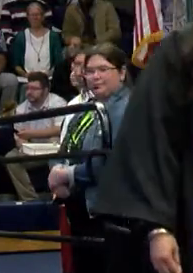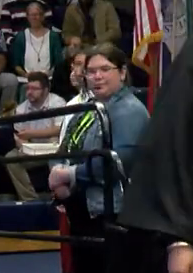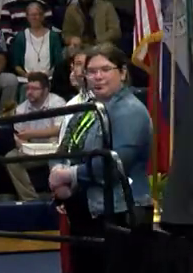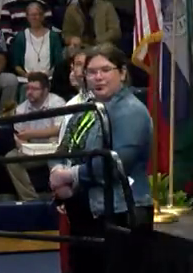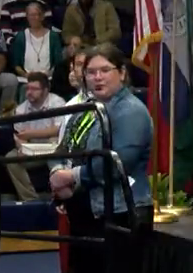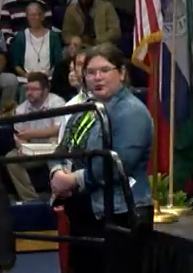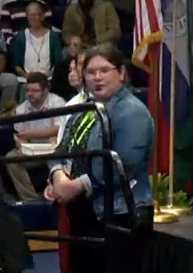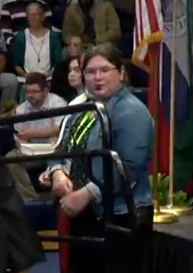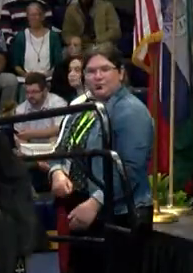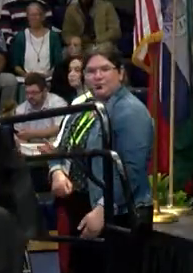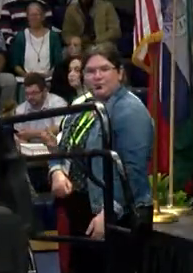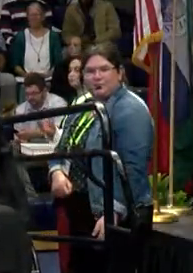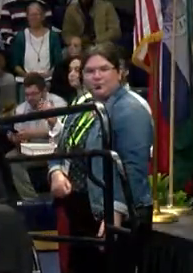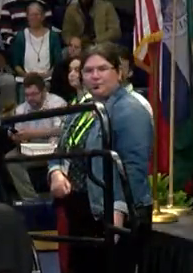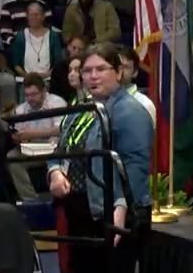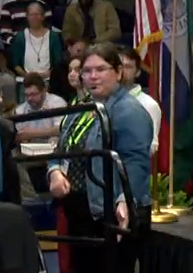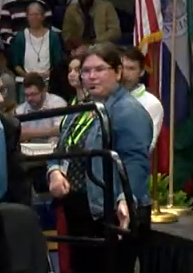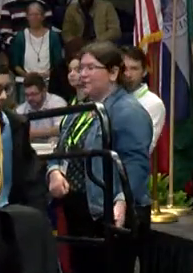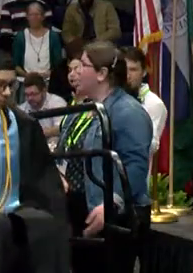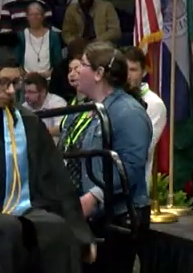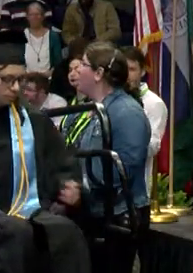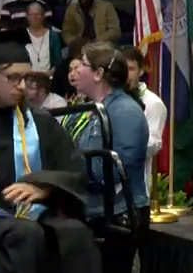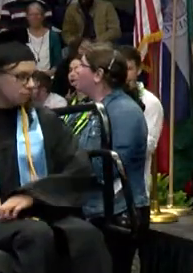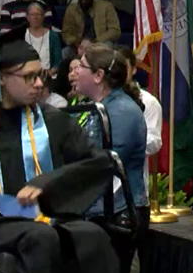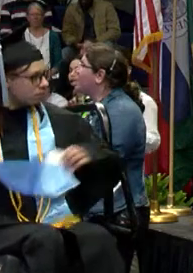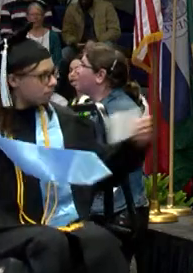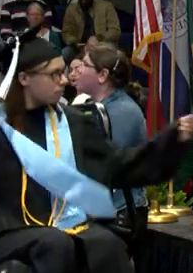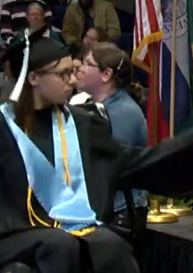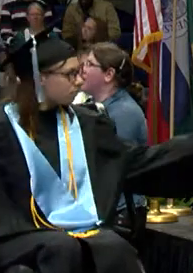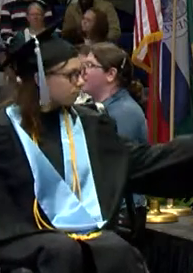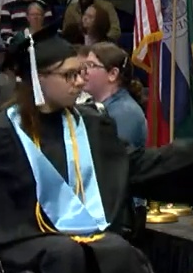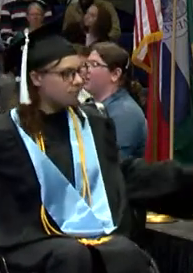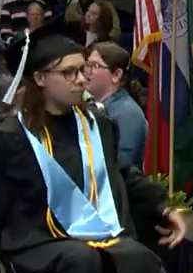Karina Canales Chavez.